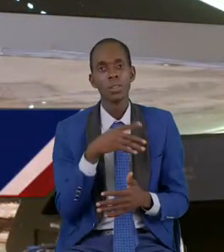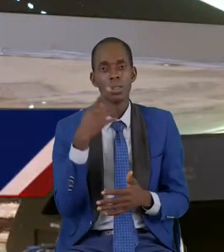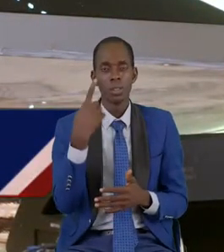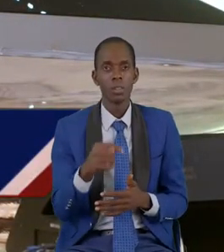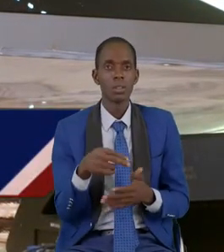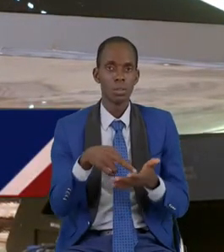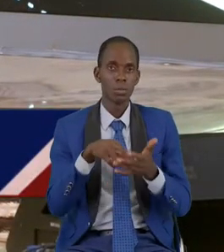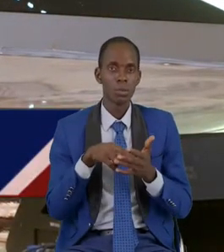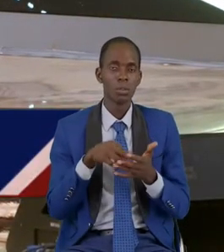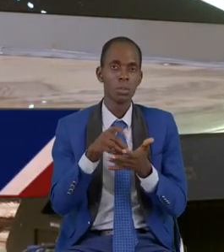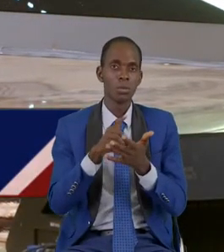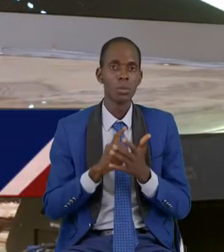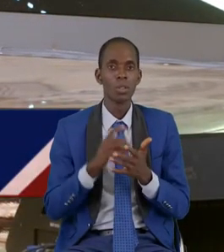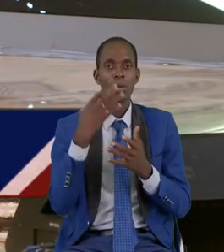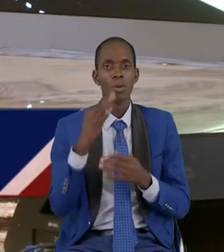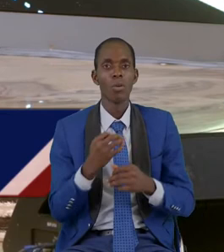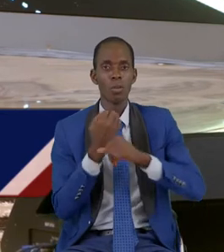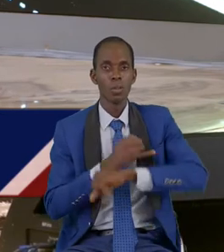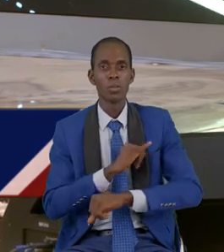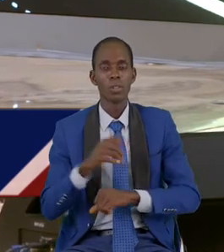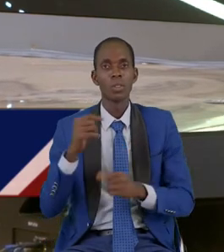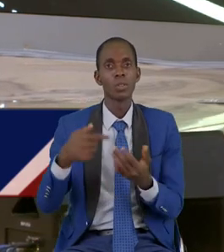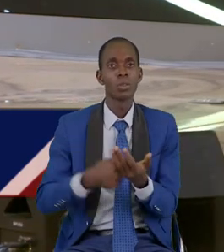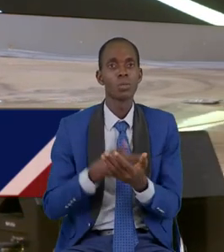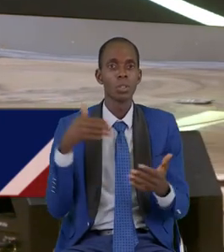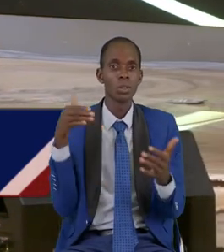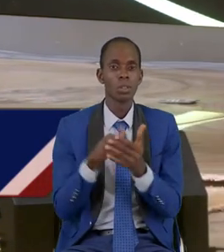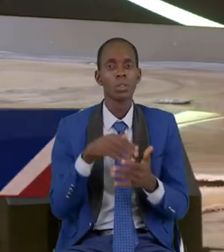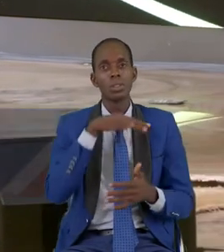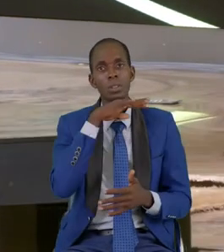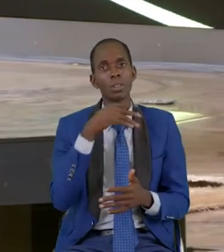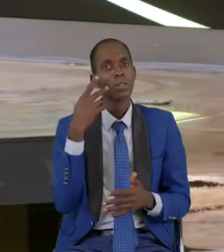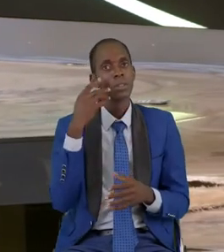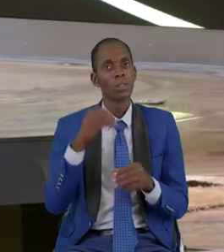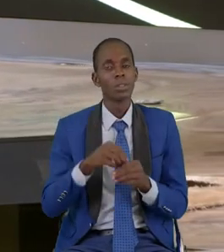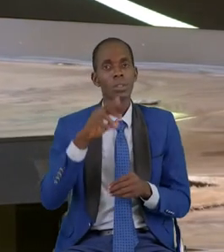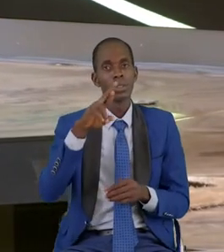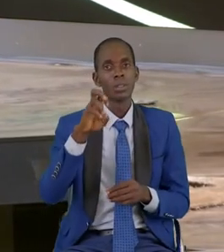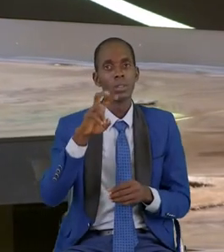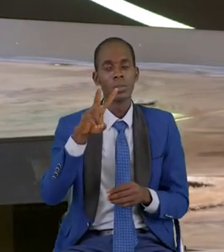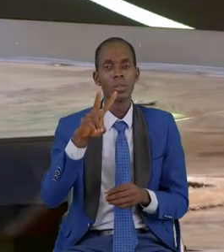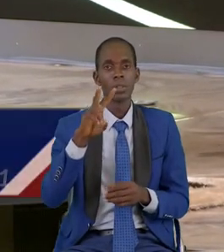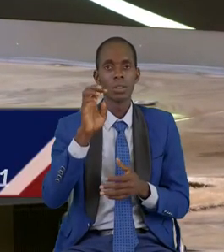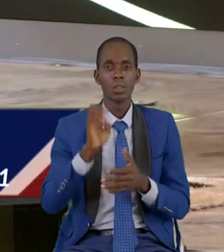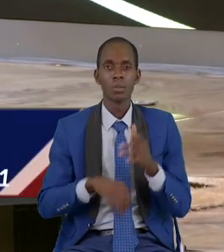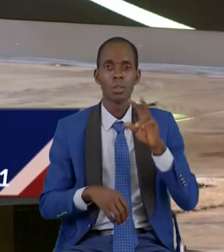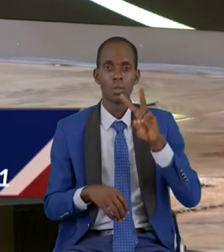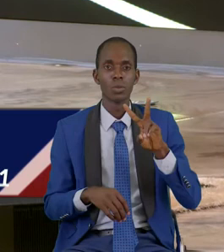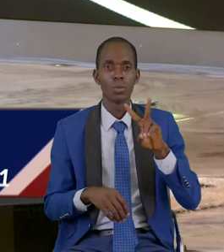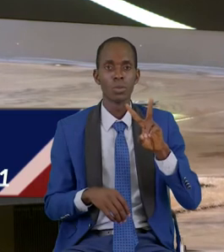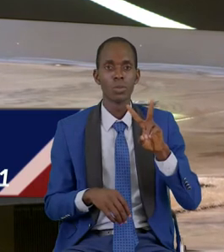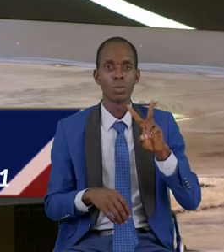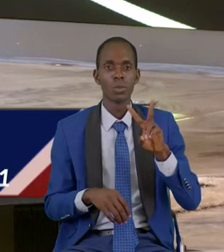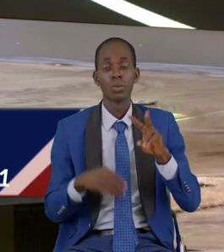of defending the gospel against corruption. Galatians chapter 2, we're looking at verse 4.